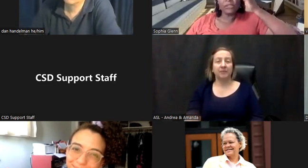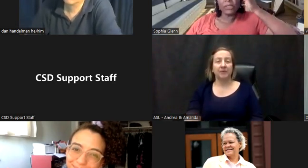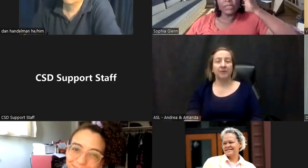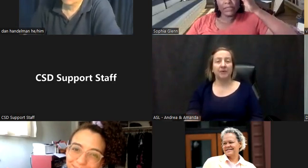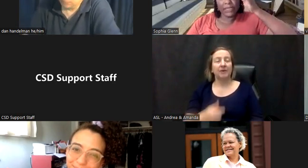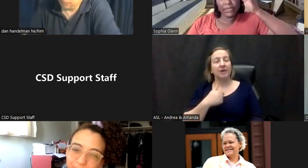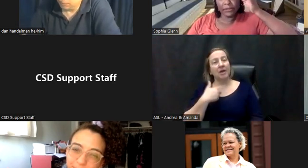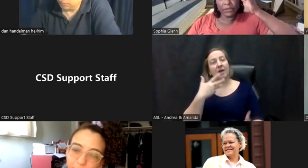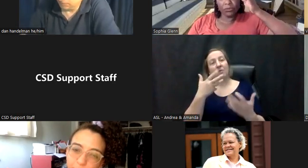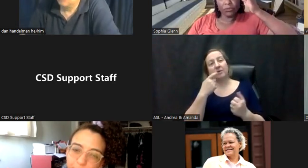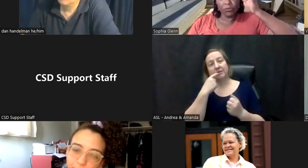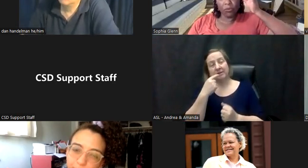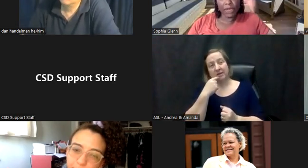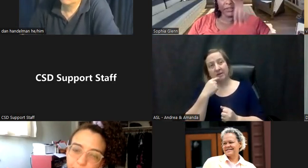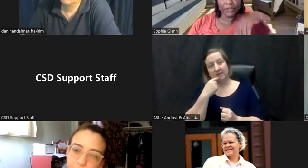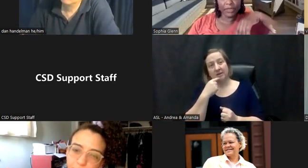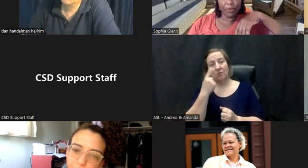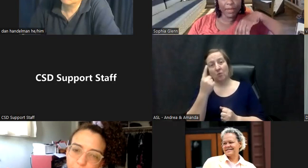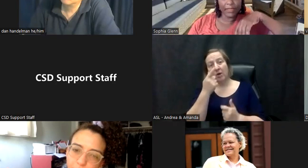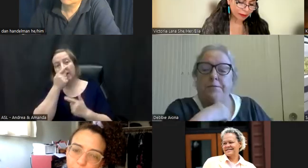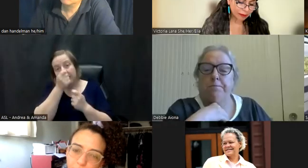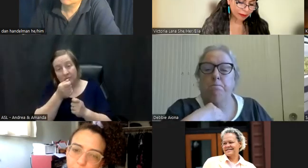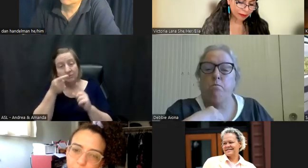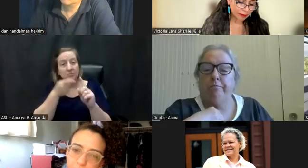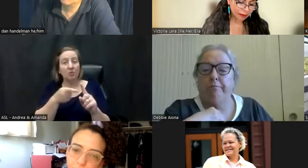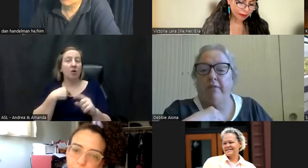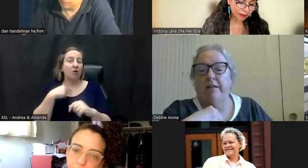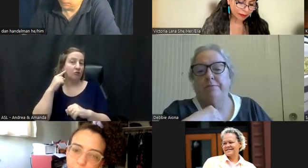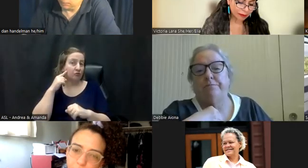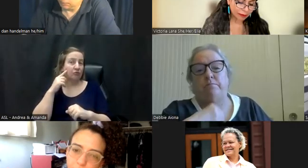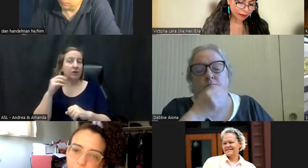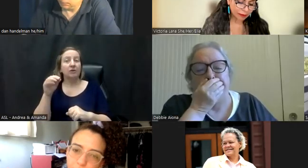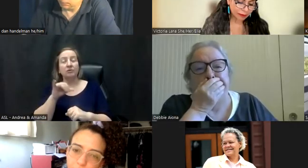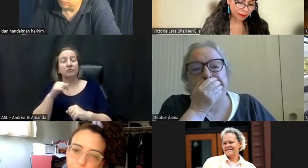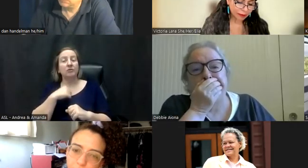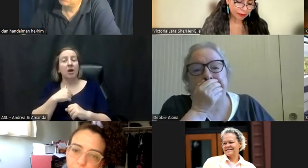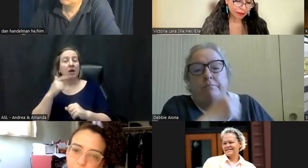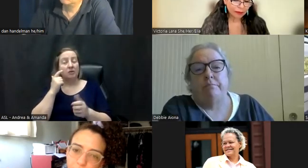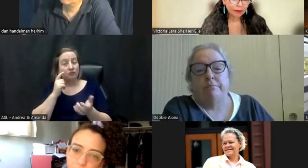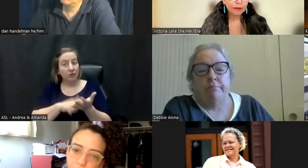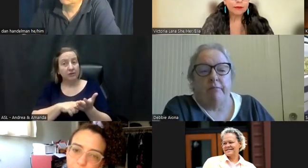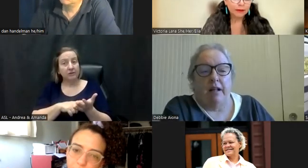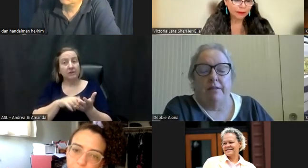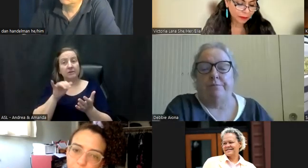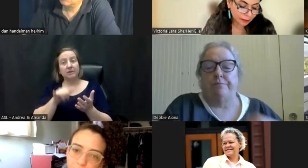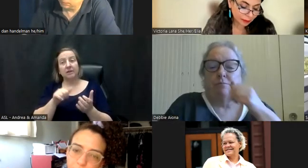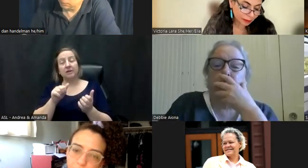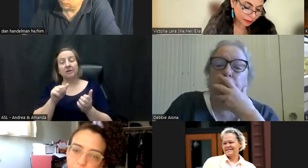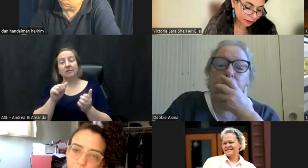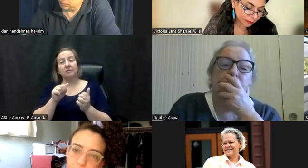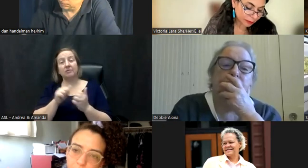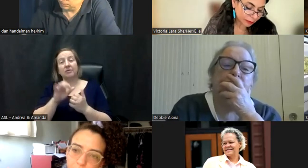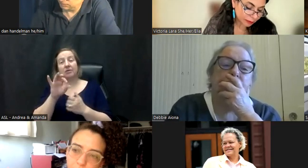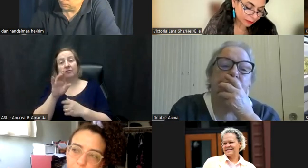I just wanted to say there was one interesting point that I heard, and I also recognized it. And with the Fort Worth, is they